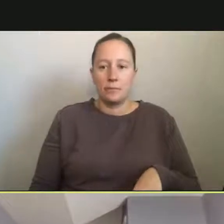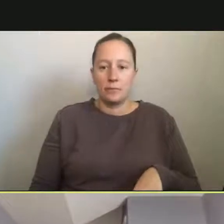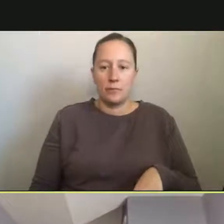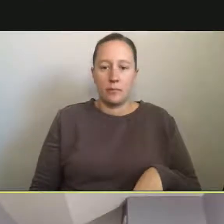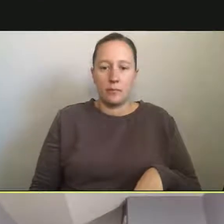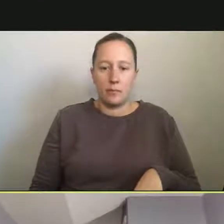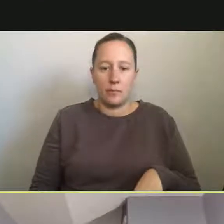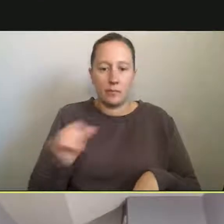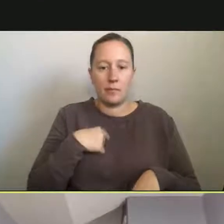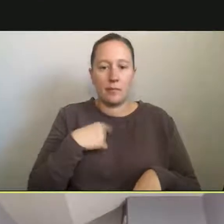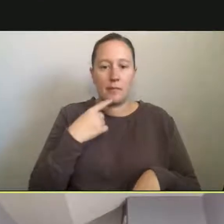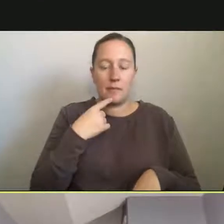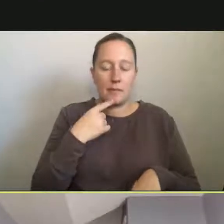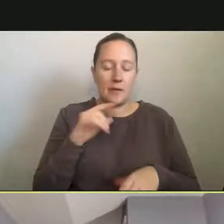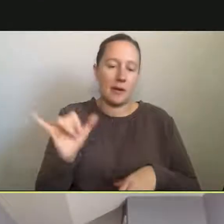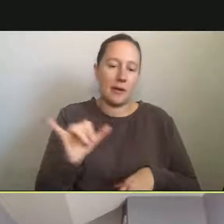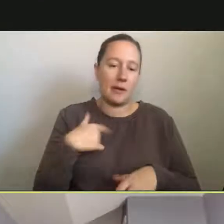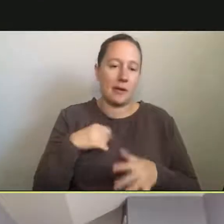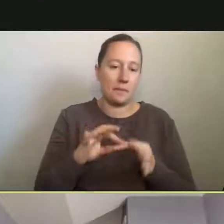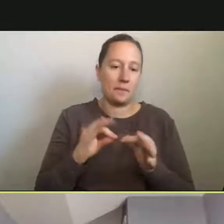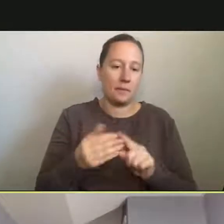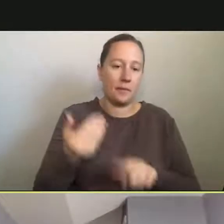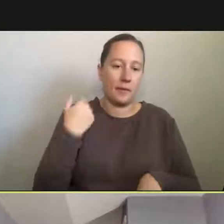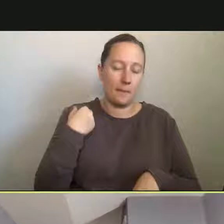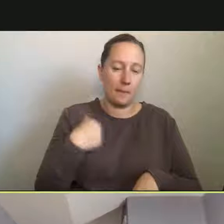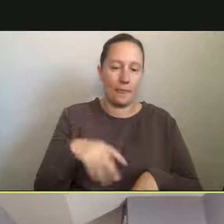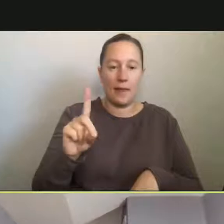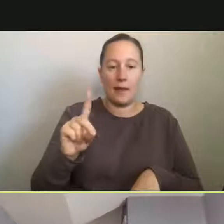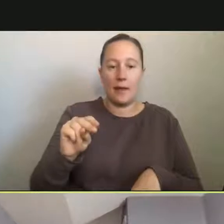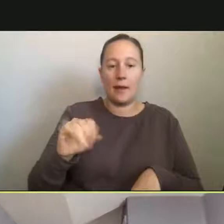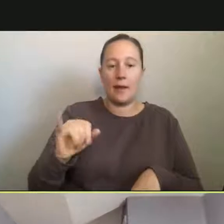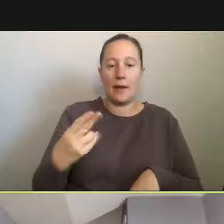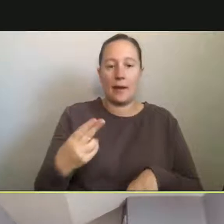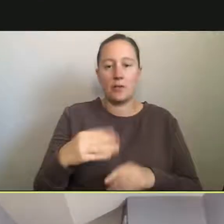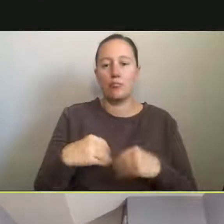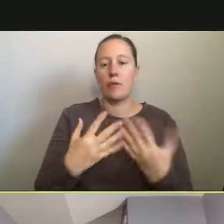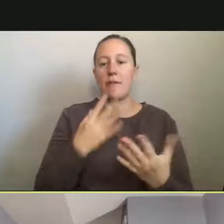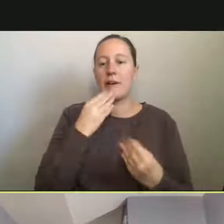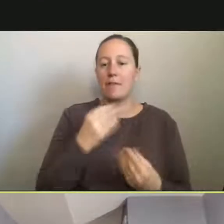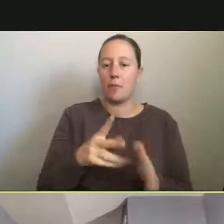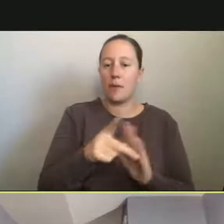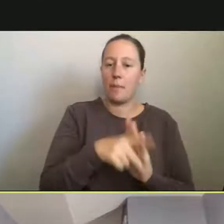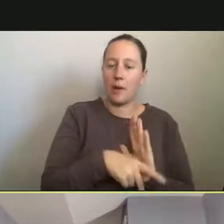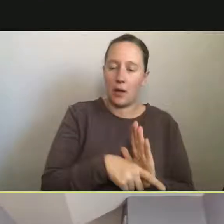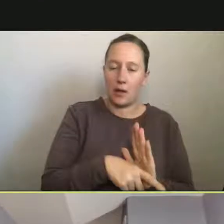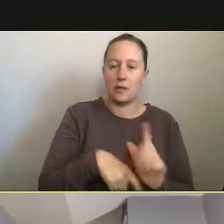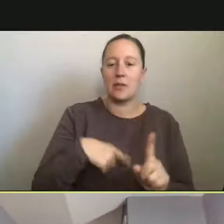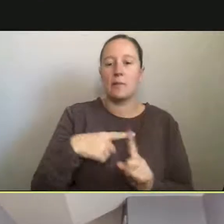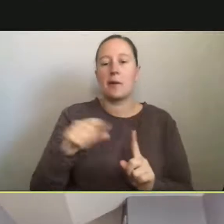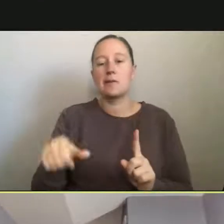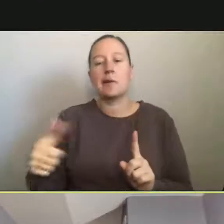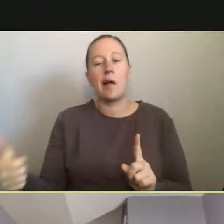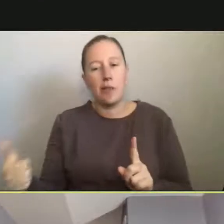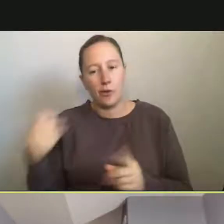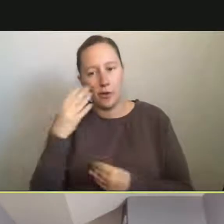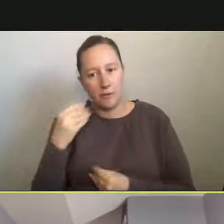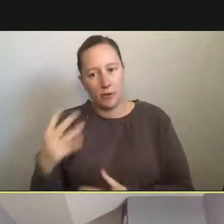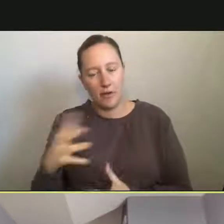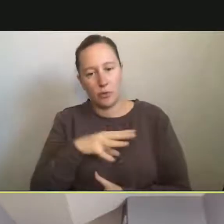So as I mentioned earlier, NIH has provided information both in the policy and in associated supplemental information